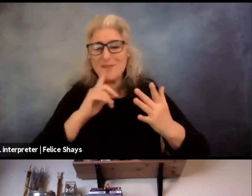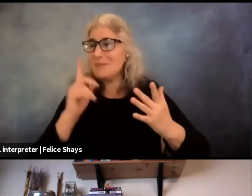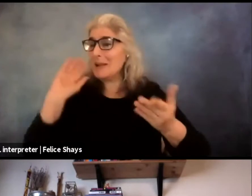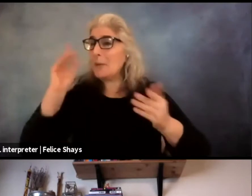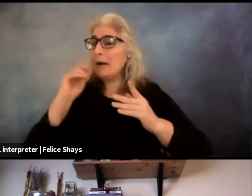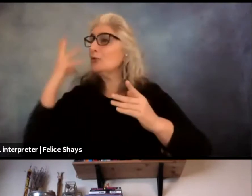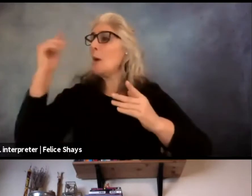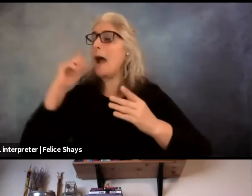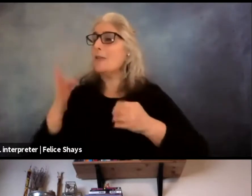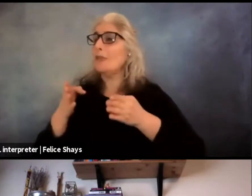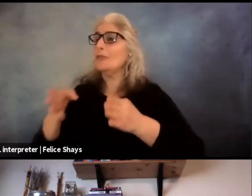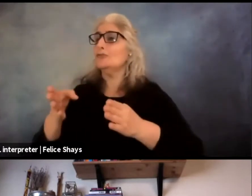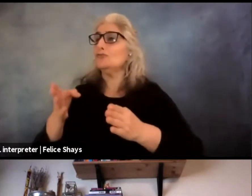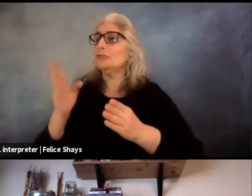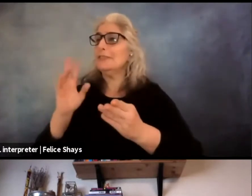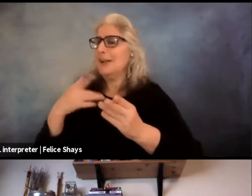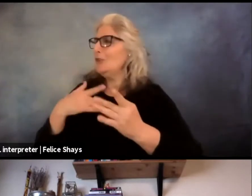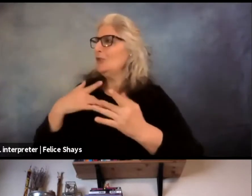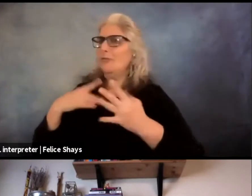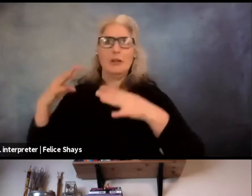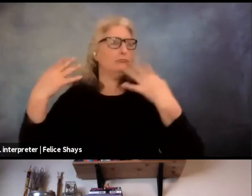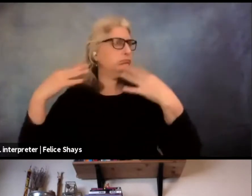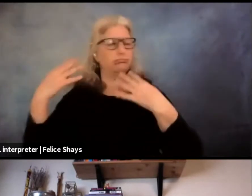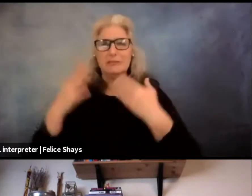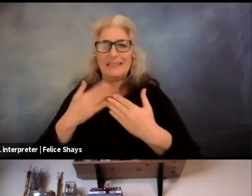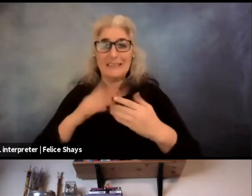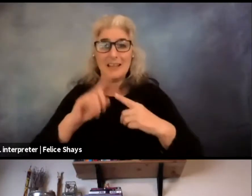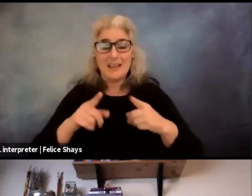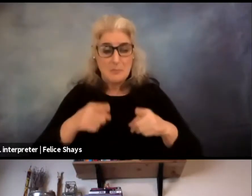about urban planning, that struck me like, even though